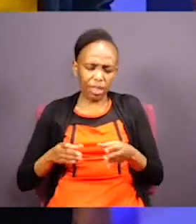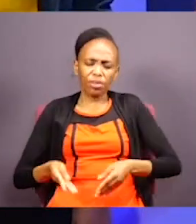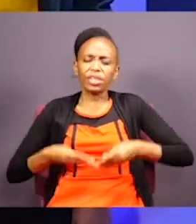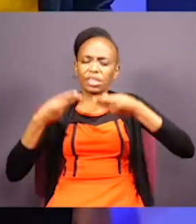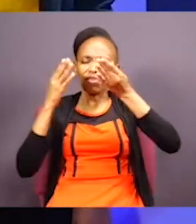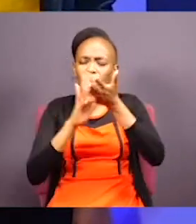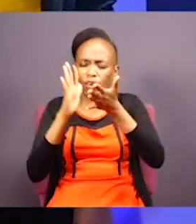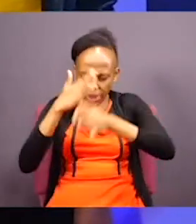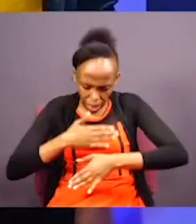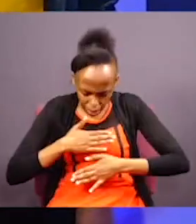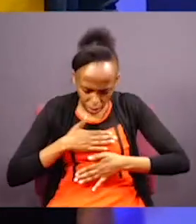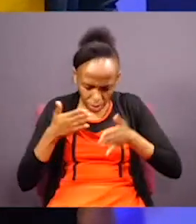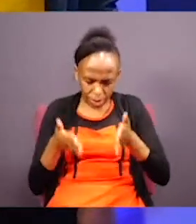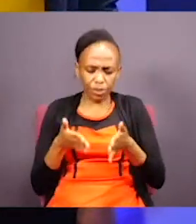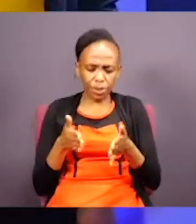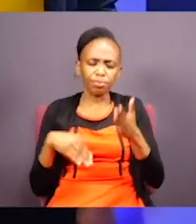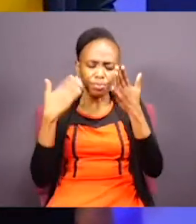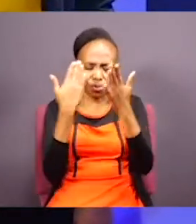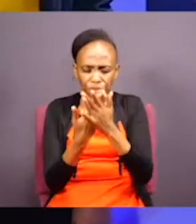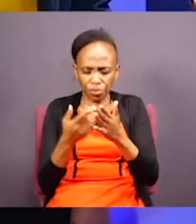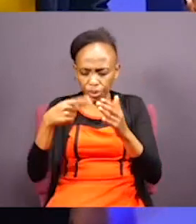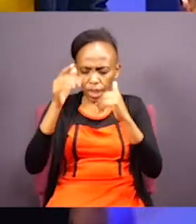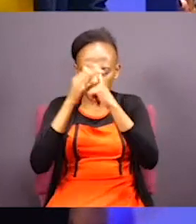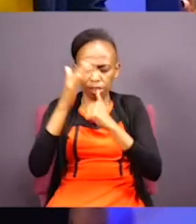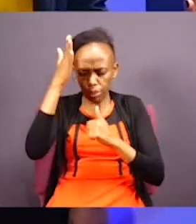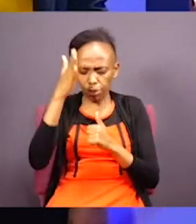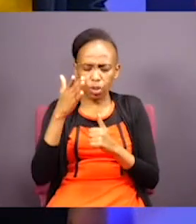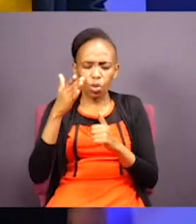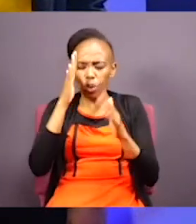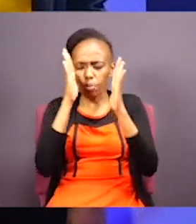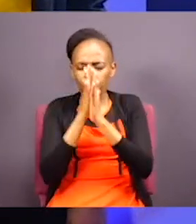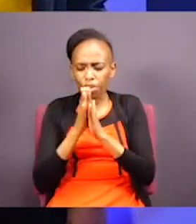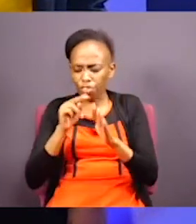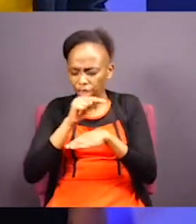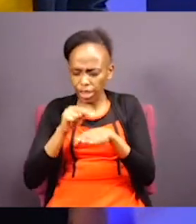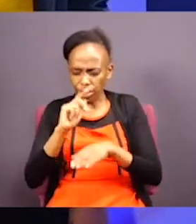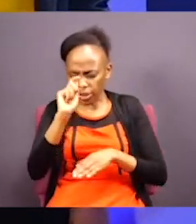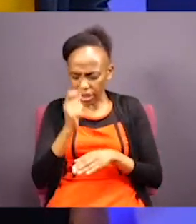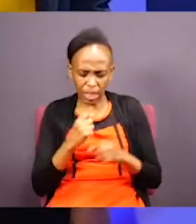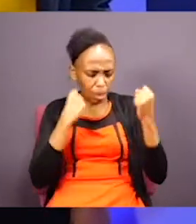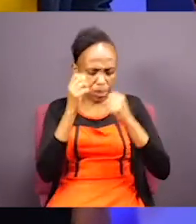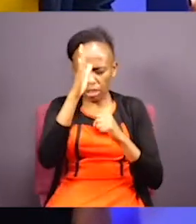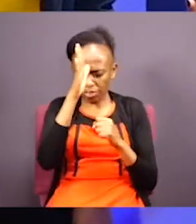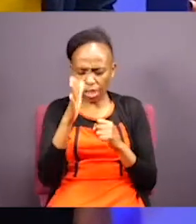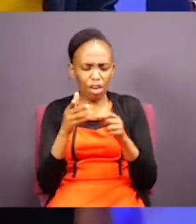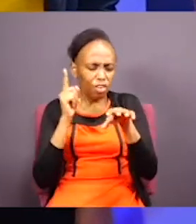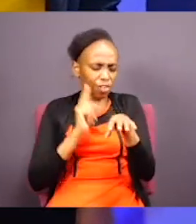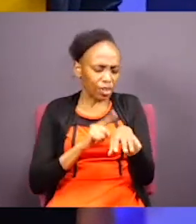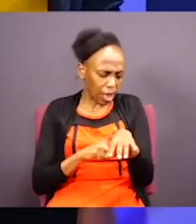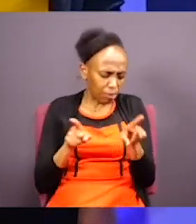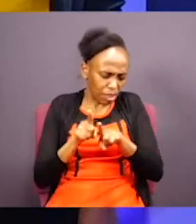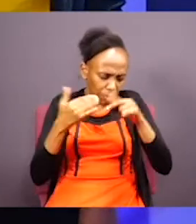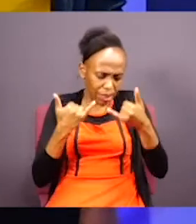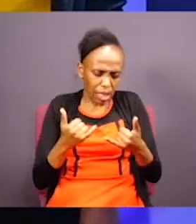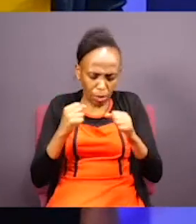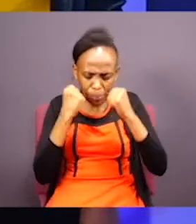and the honor today. We thank you and we worship you. We pray for our nation, Kenya, mighty Father, for such a time as this, mighty